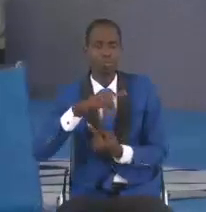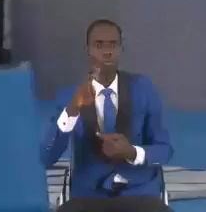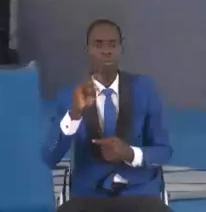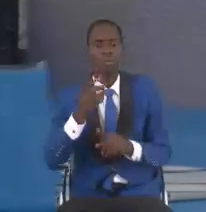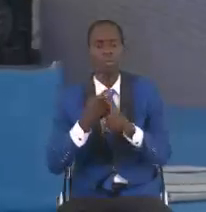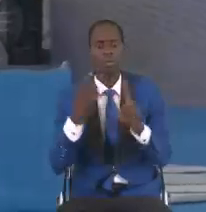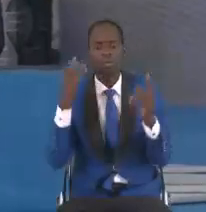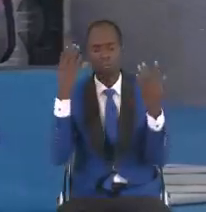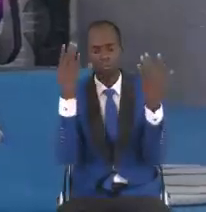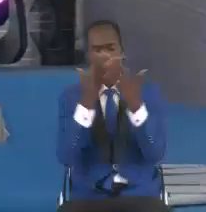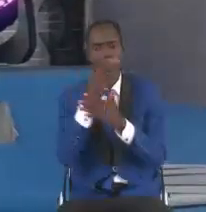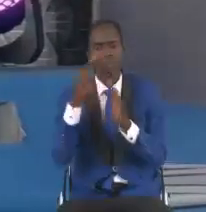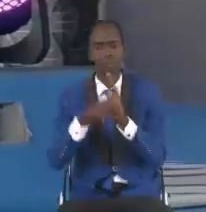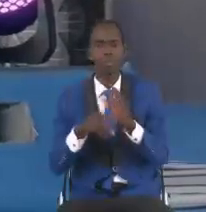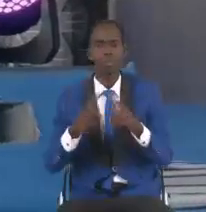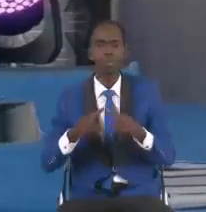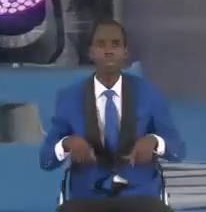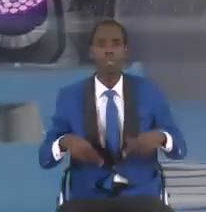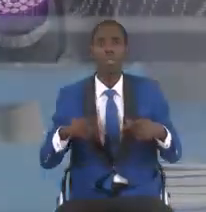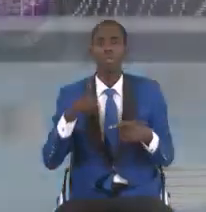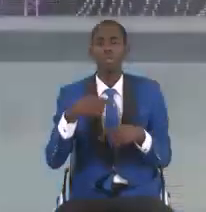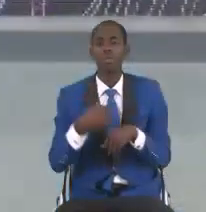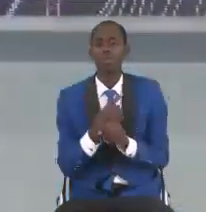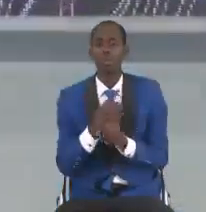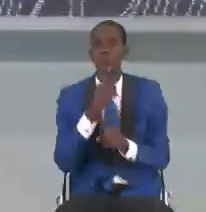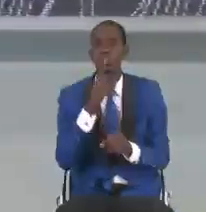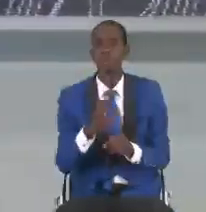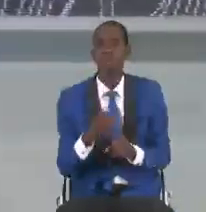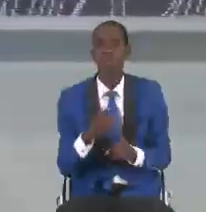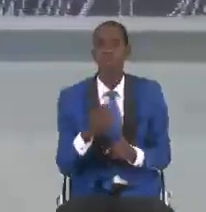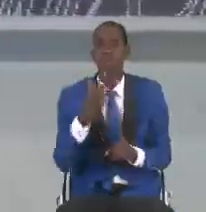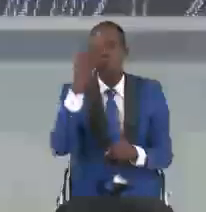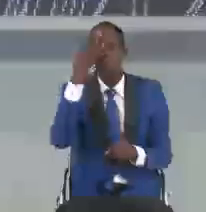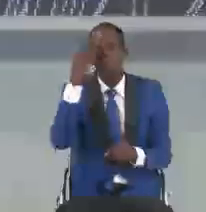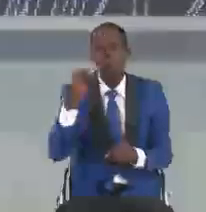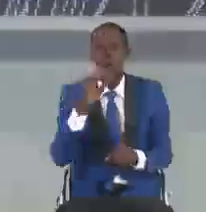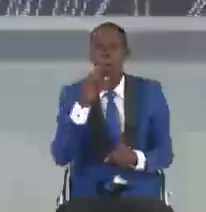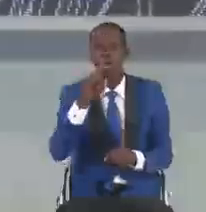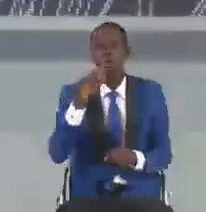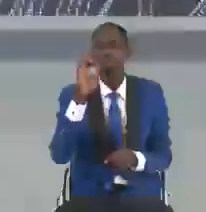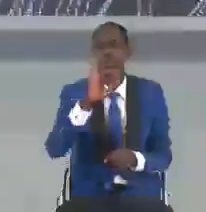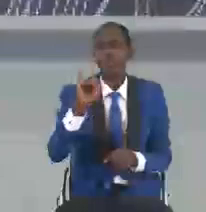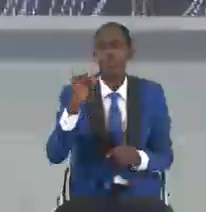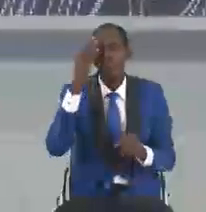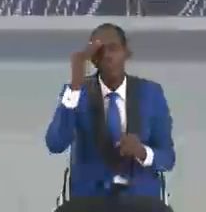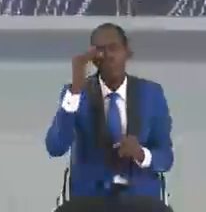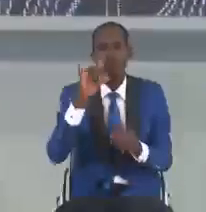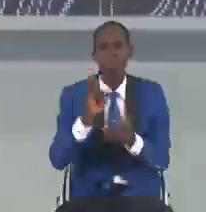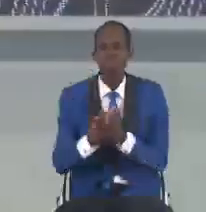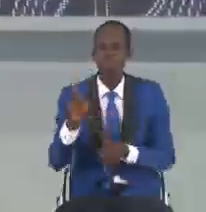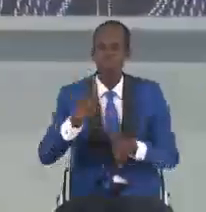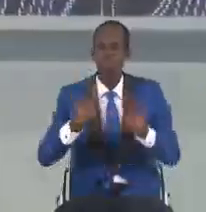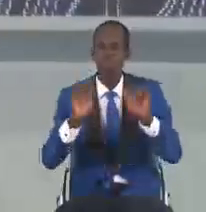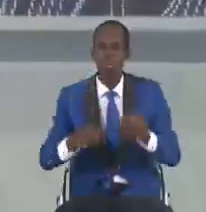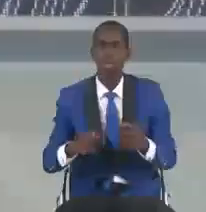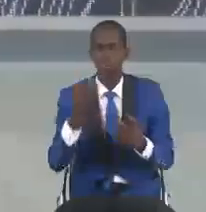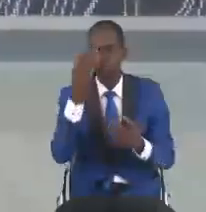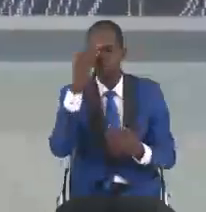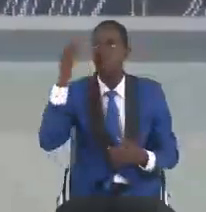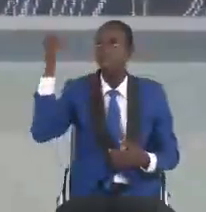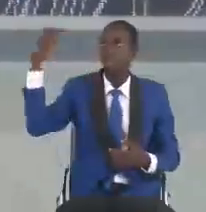so we measure what we preach. Why am I preaching? I'm preaching so they can come to life. I'm preaching so that can